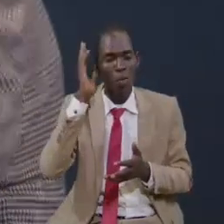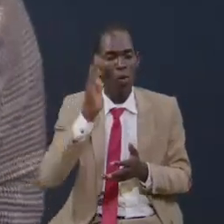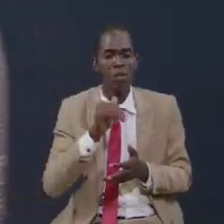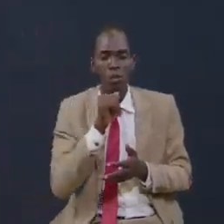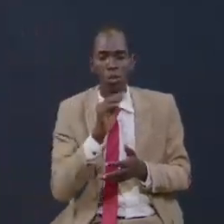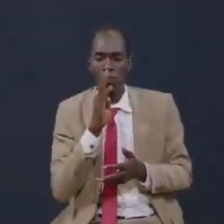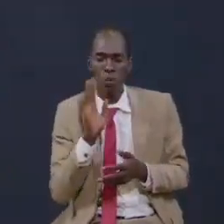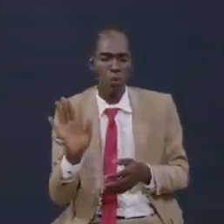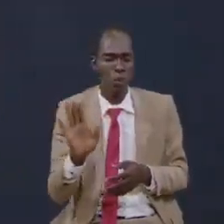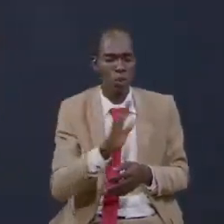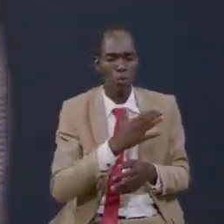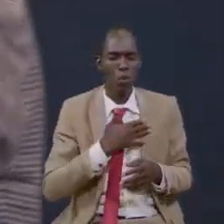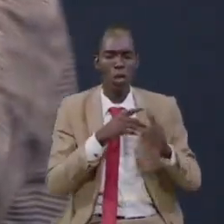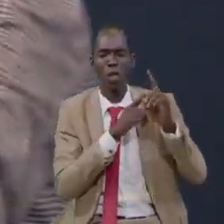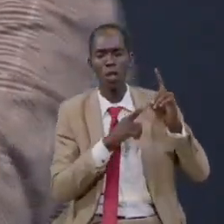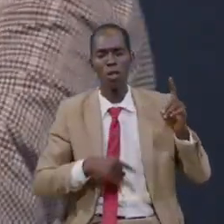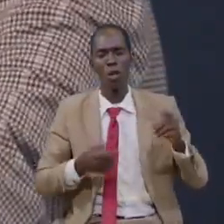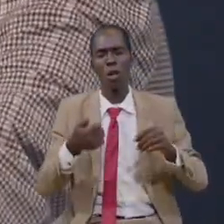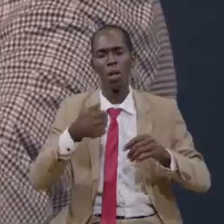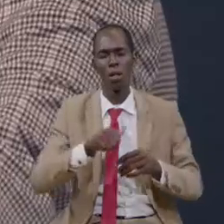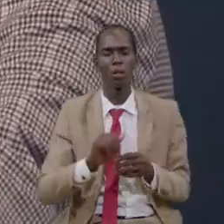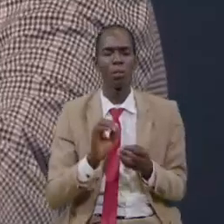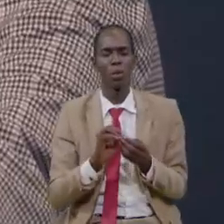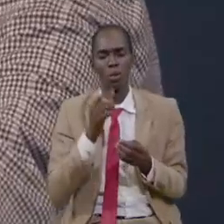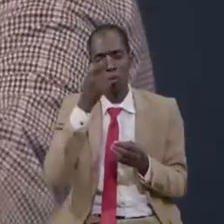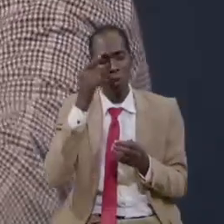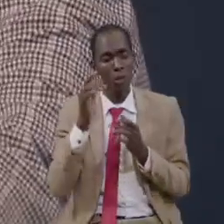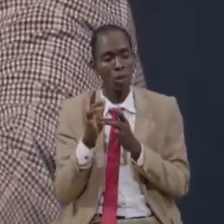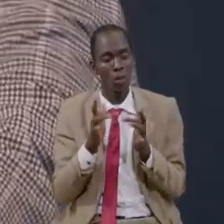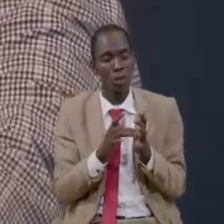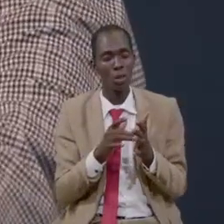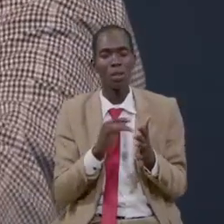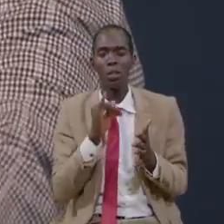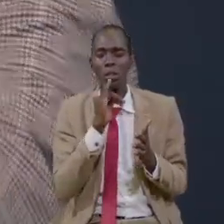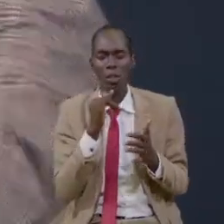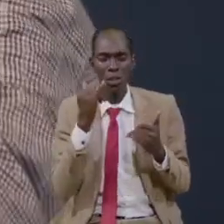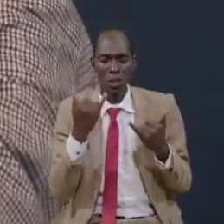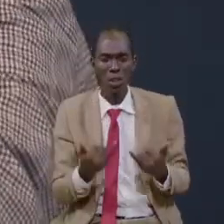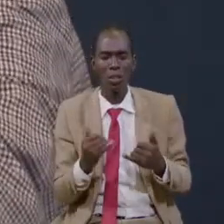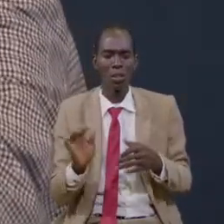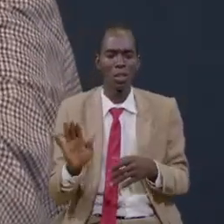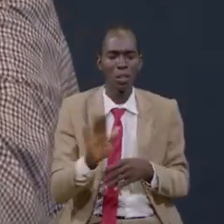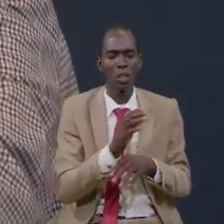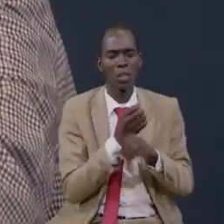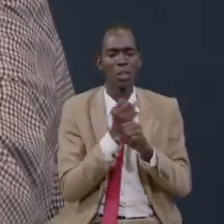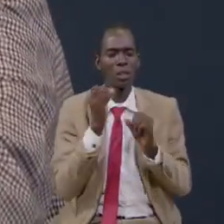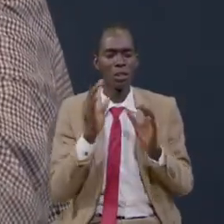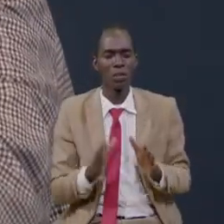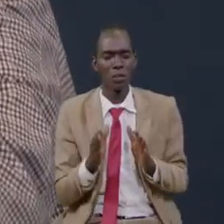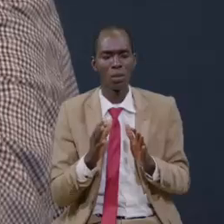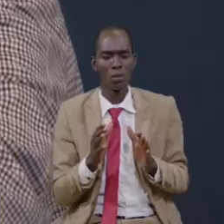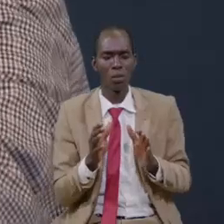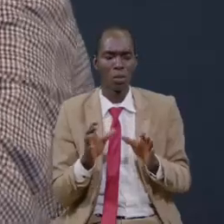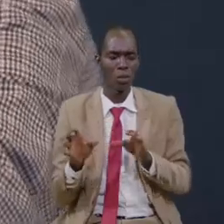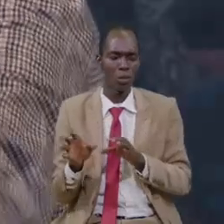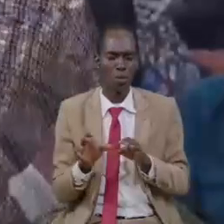anymore, because Jesus is now their Savior. Confirm their